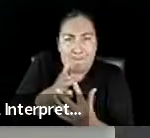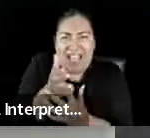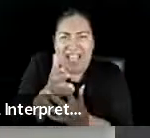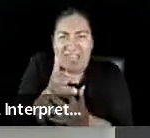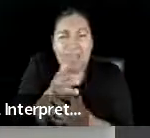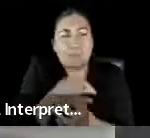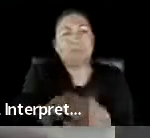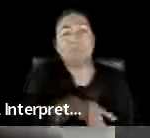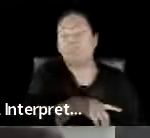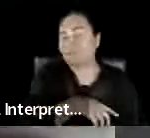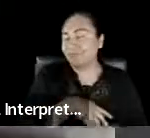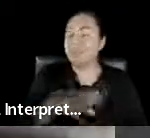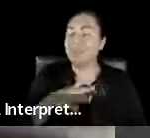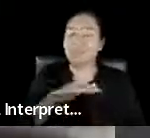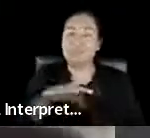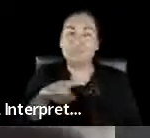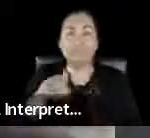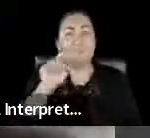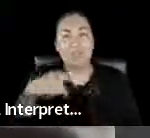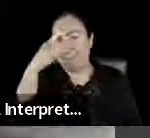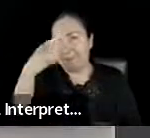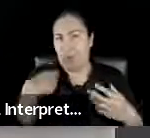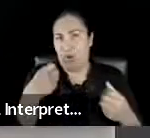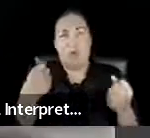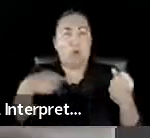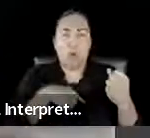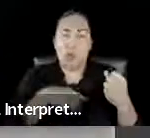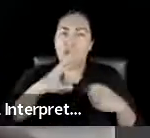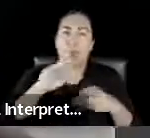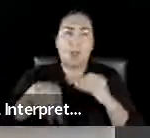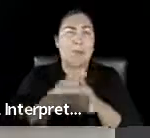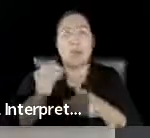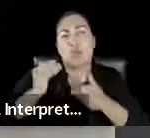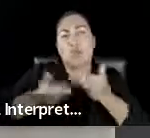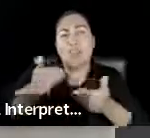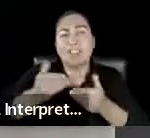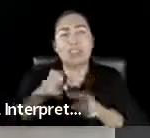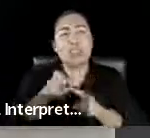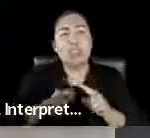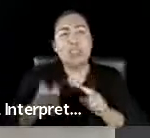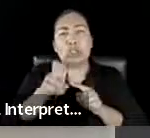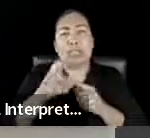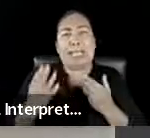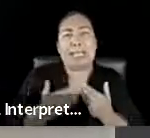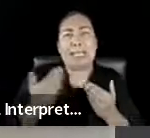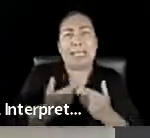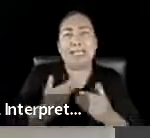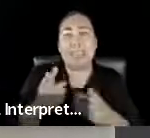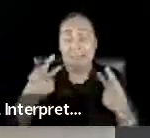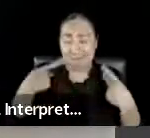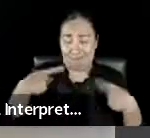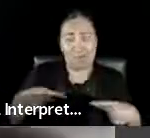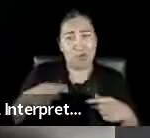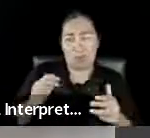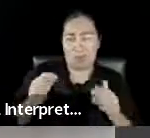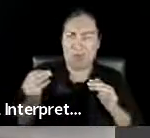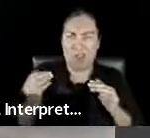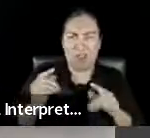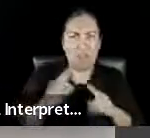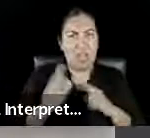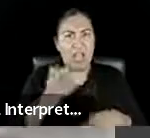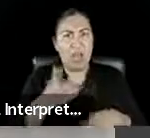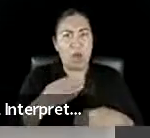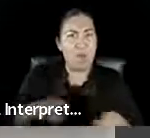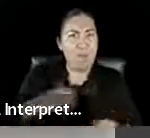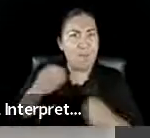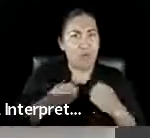health, we talk about it being, it's a process, right? It's a journey throughout our lives. And it's easy to compare, not just our physical, but our emotional well-being and all the